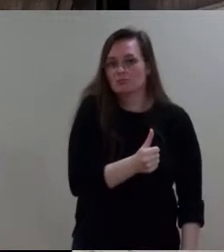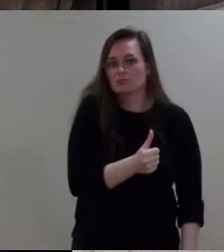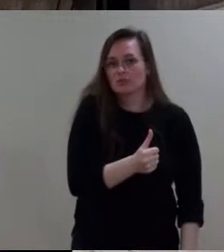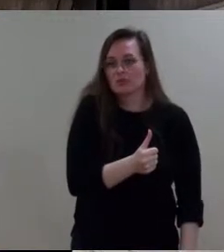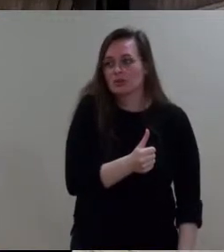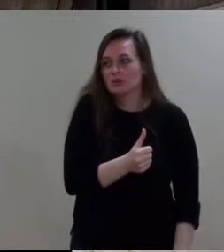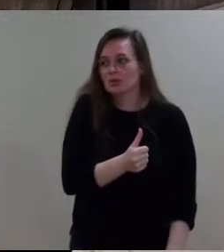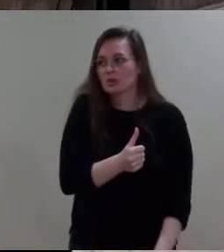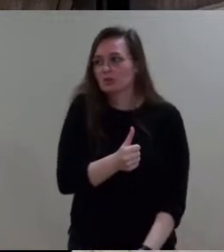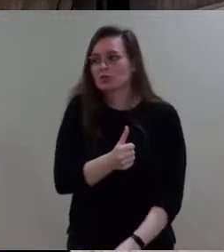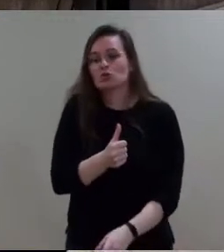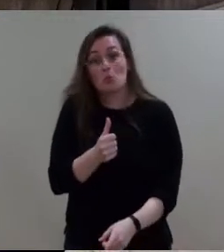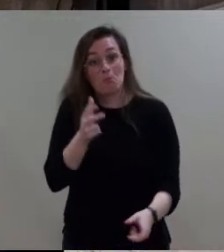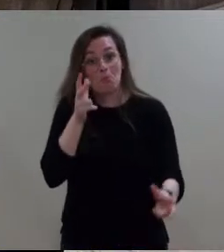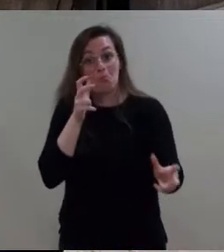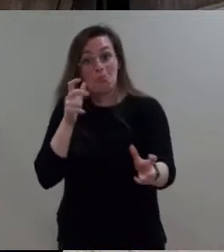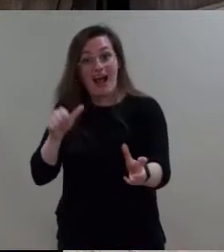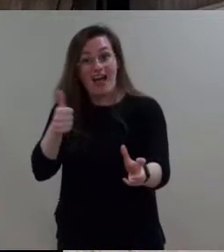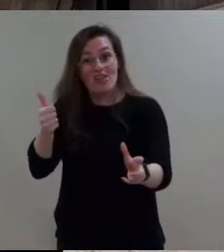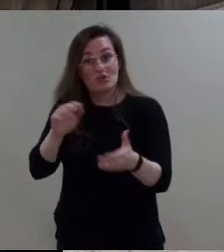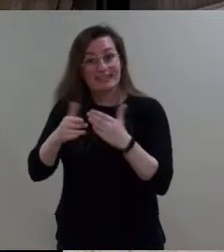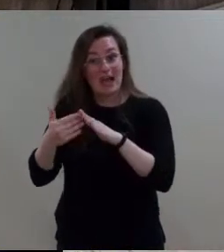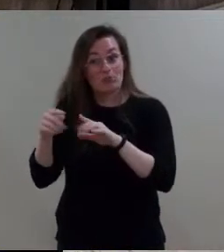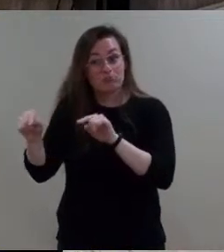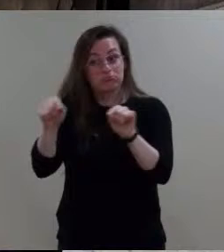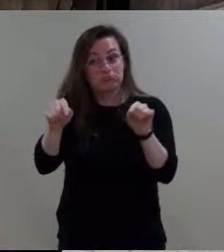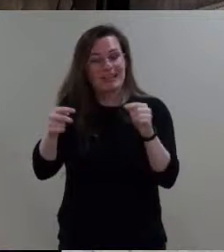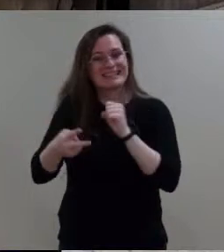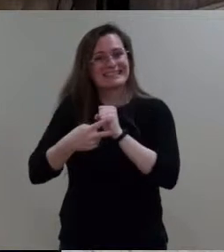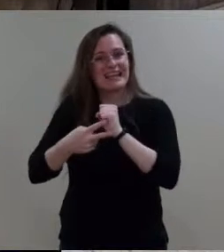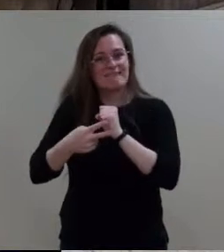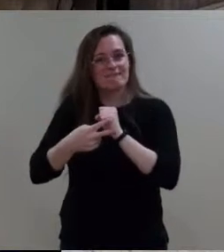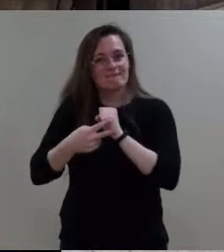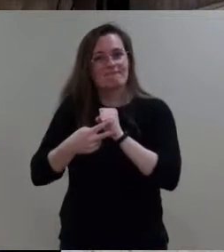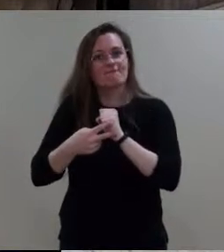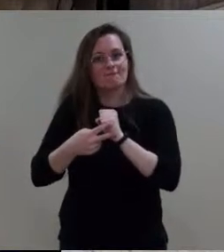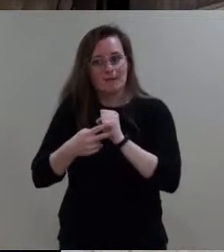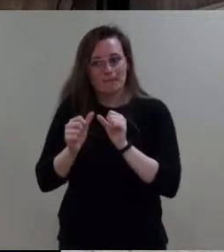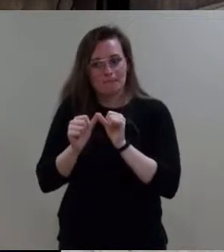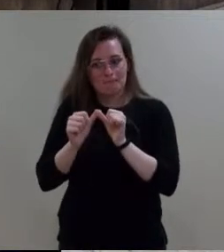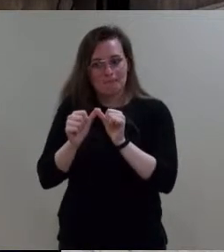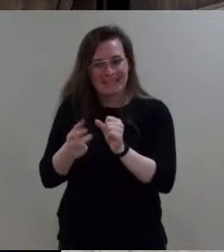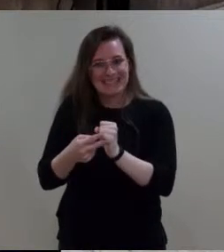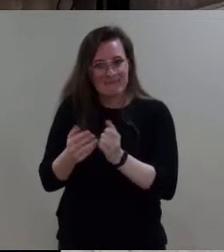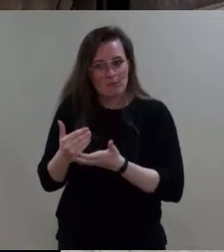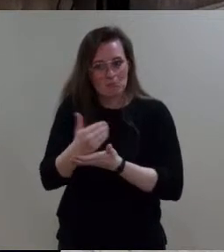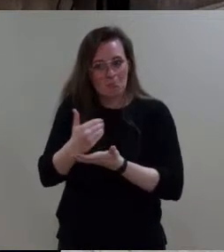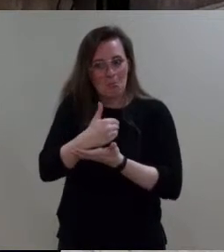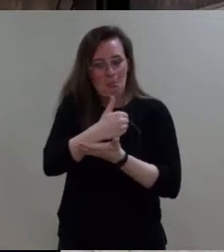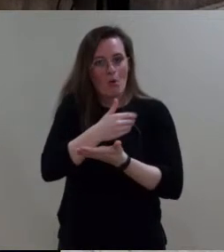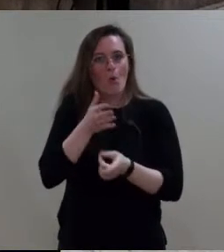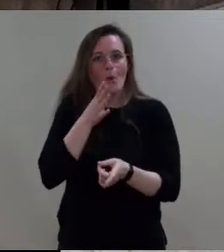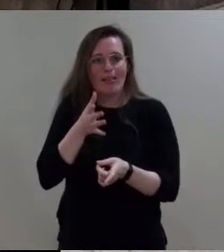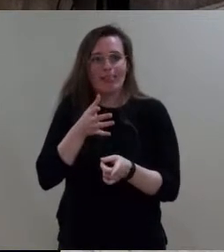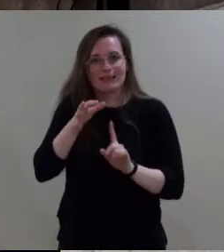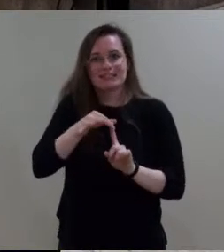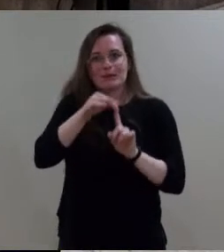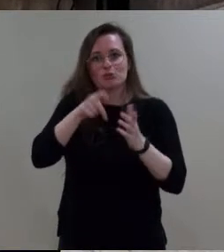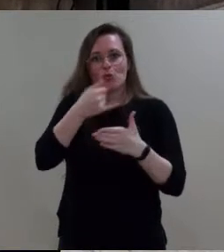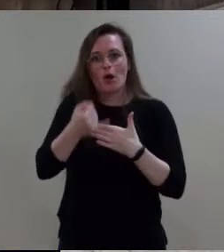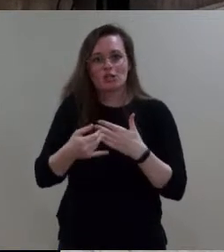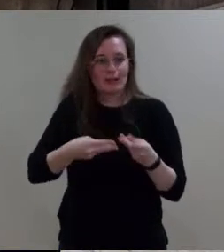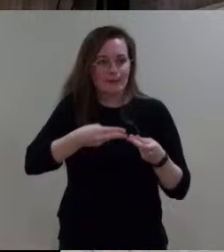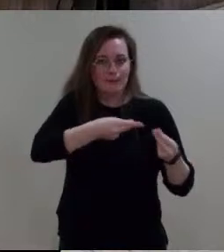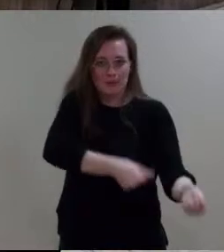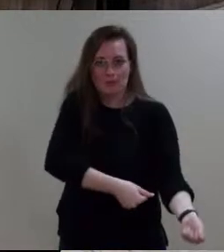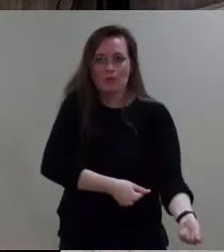where they save them so that in 20 years, they have so many millions saved up. I have to go back to what I said a half an hour ago. I think